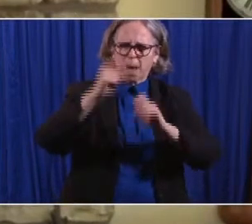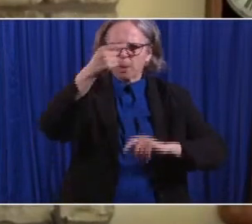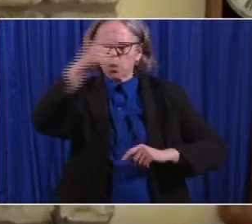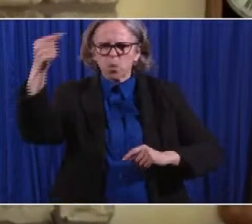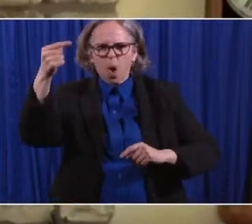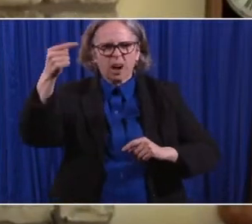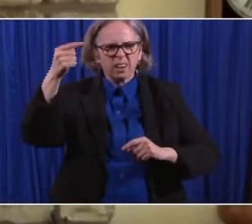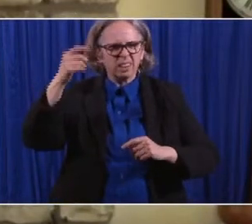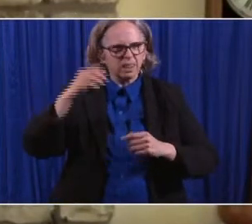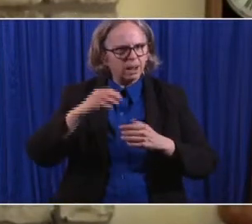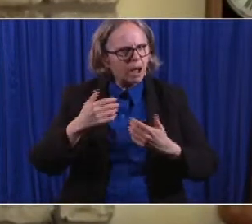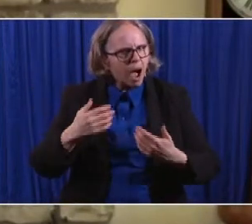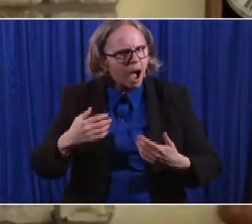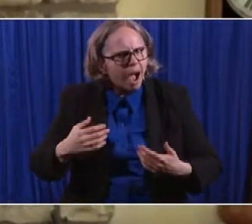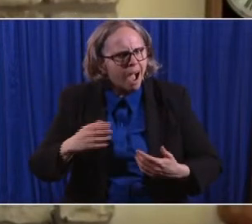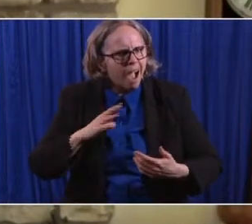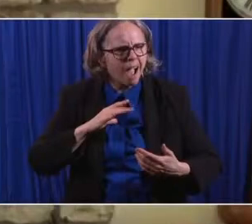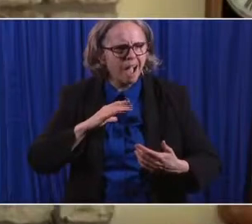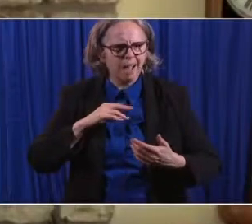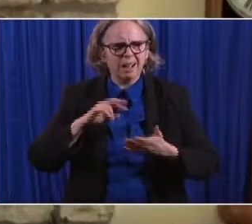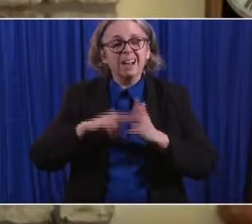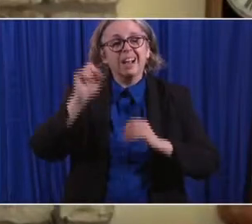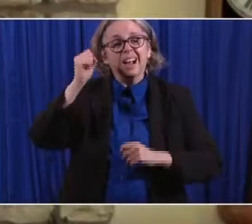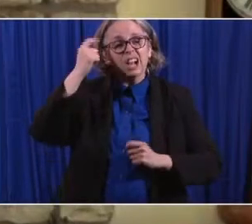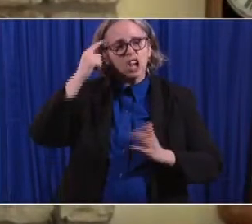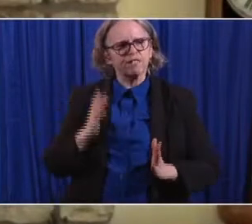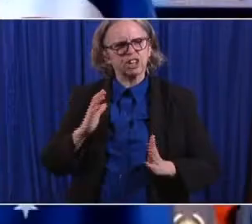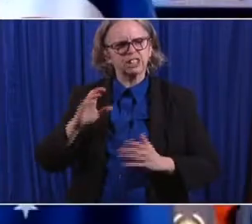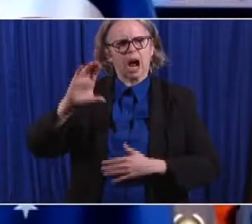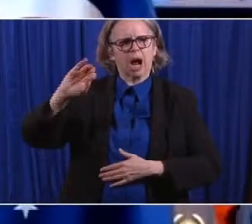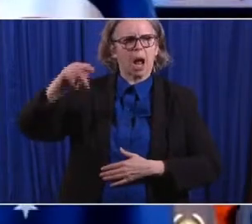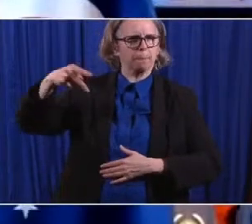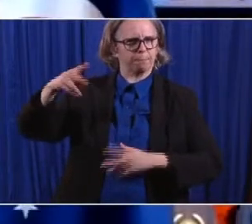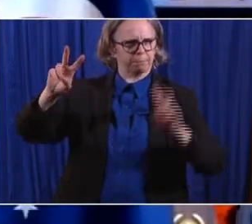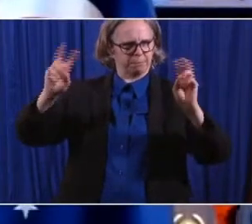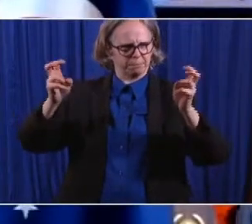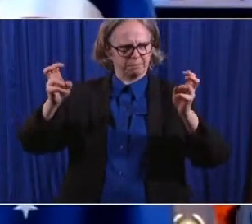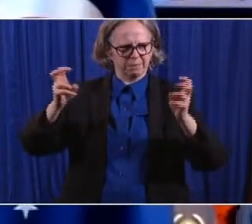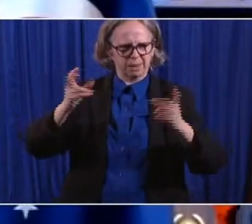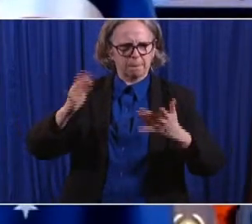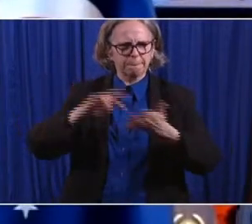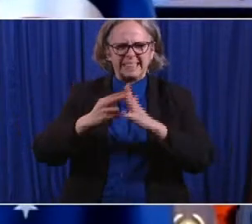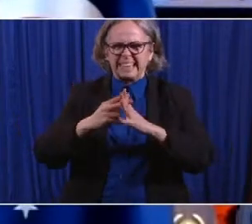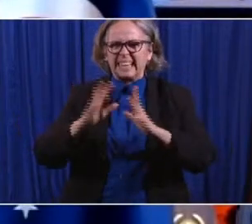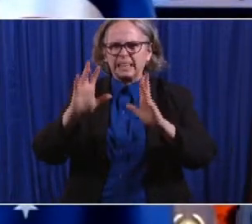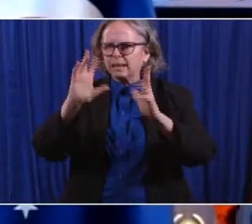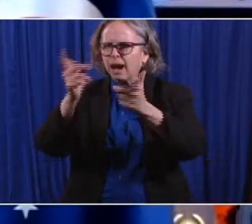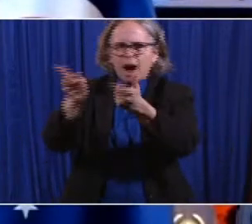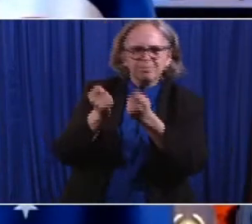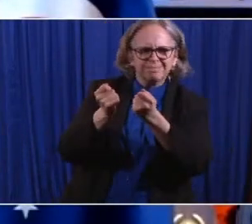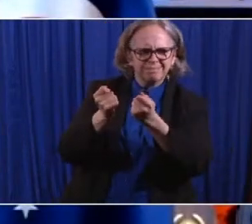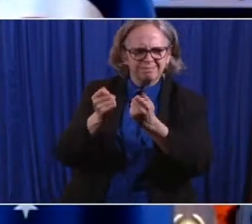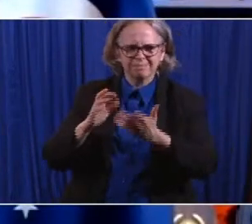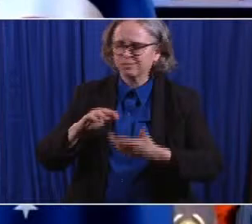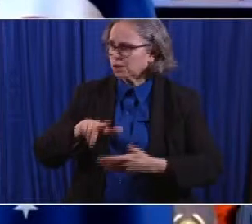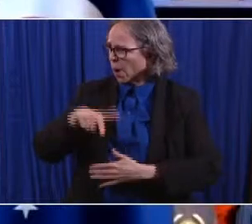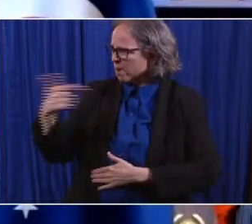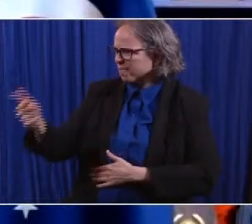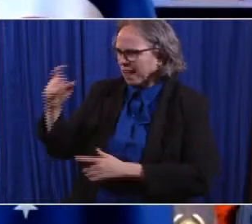Governor, you want to talk a little bit about that? Yeah, Governor, it's great news. You know, with